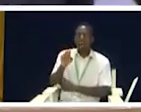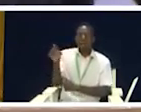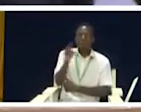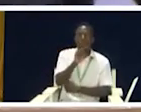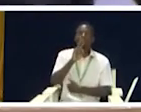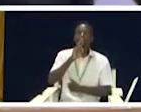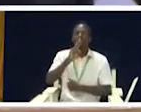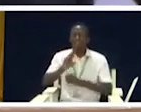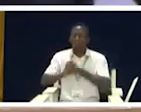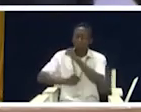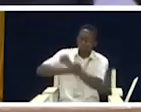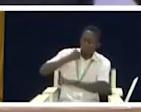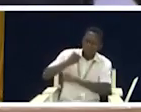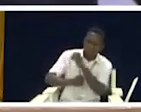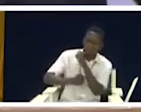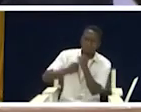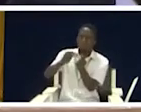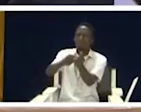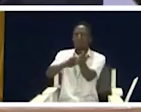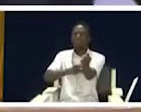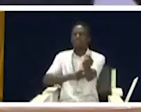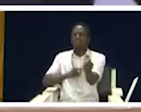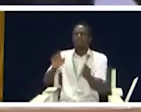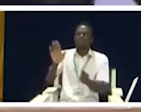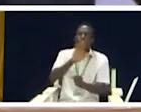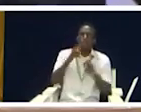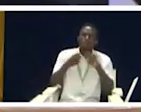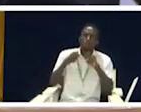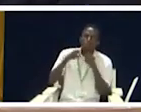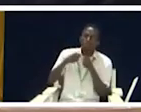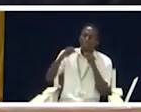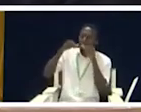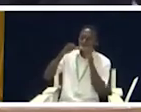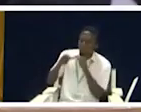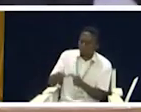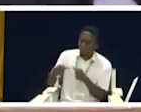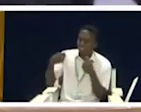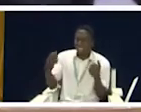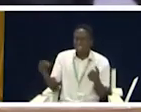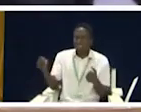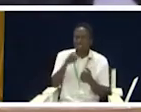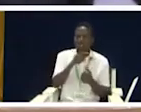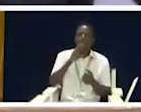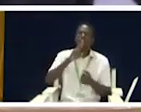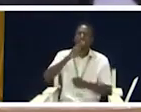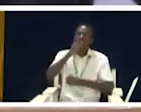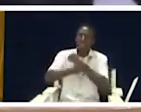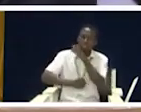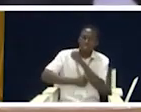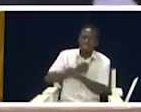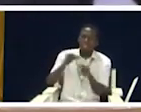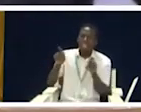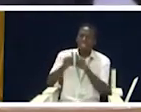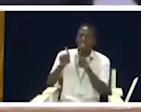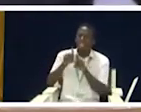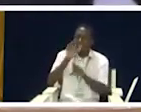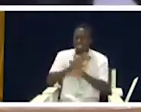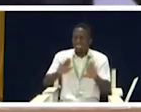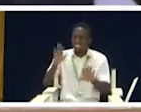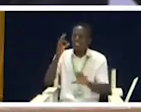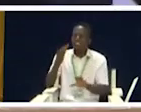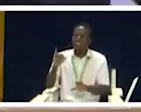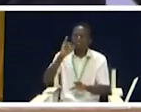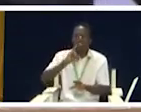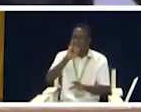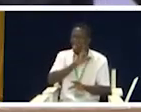Your progress has been slow. You have been revolving around circle like the children of Israel. I came all the way from away to tell